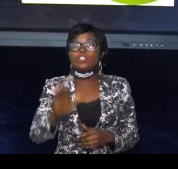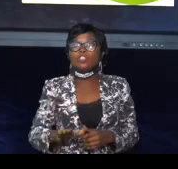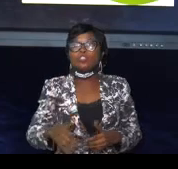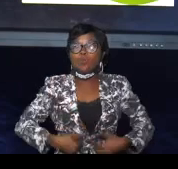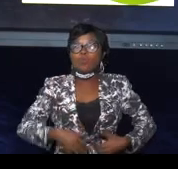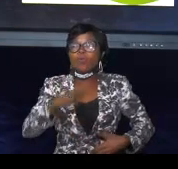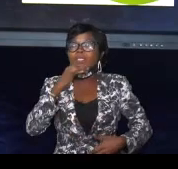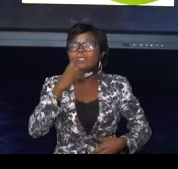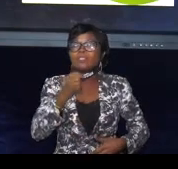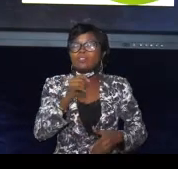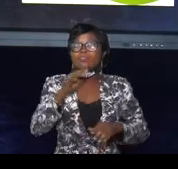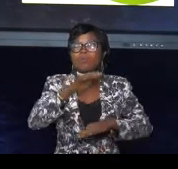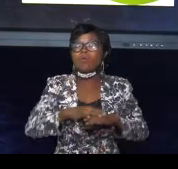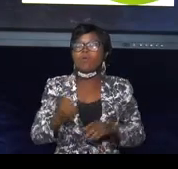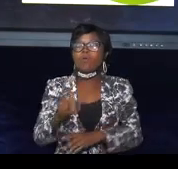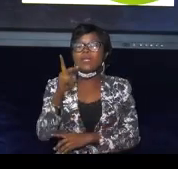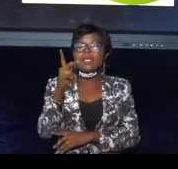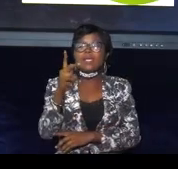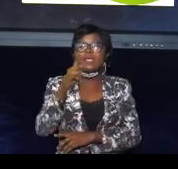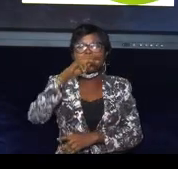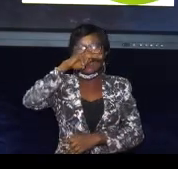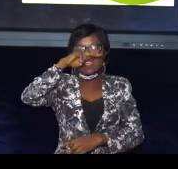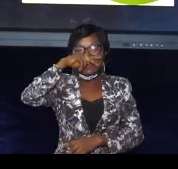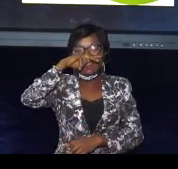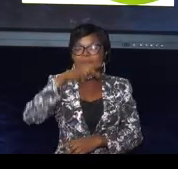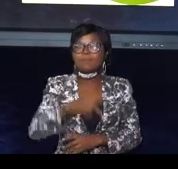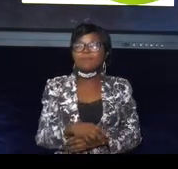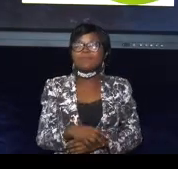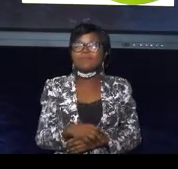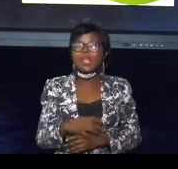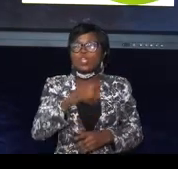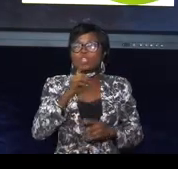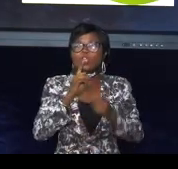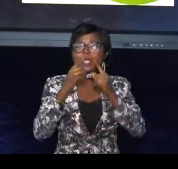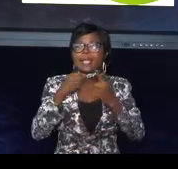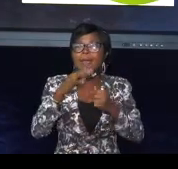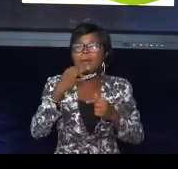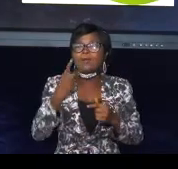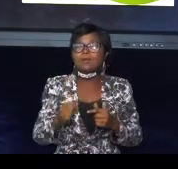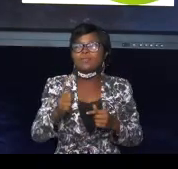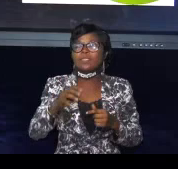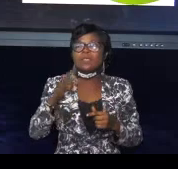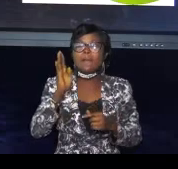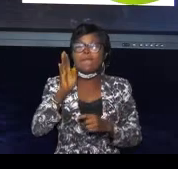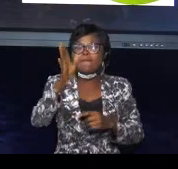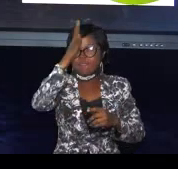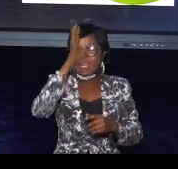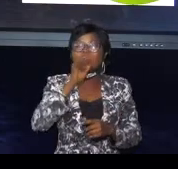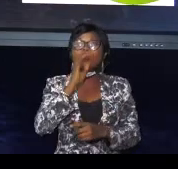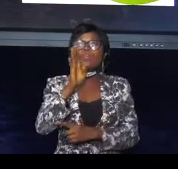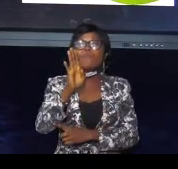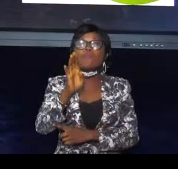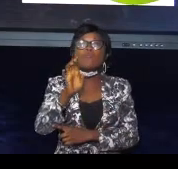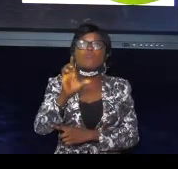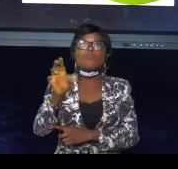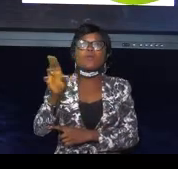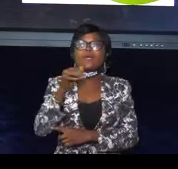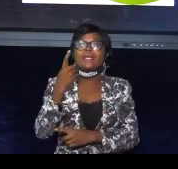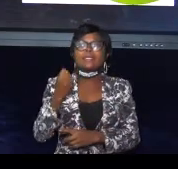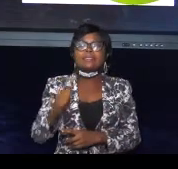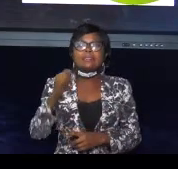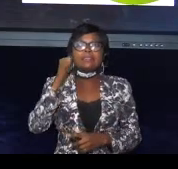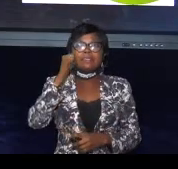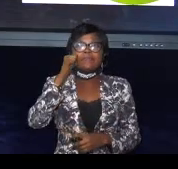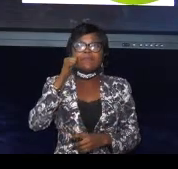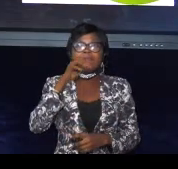yes. So talking about bull, the male, that is the father, is the bull.